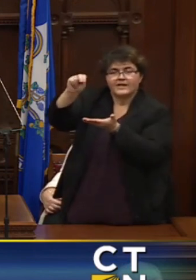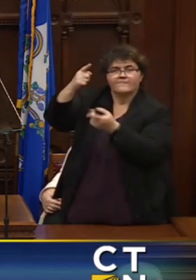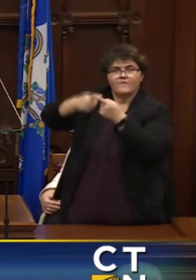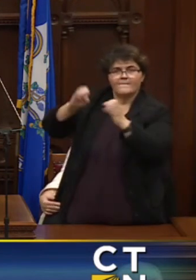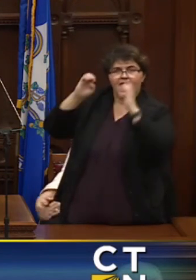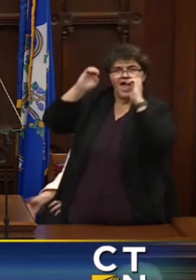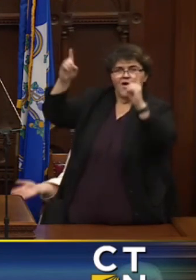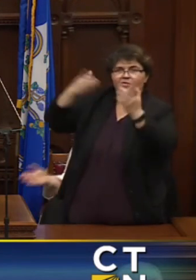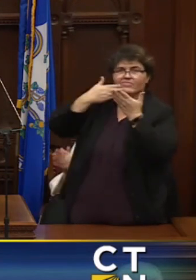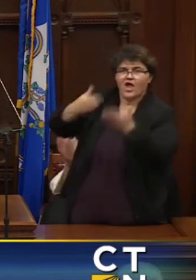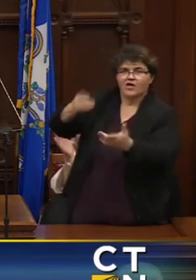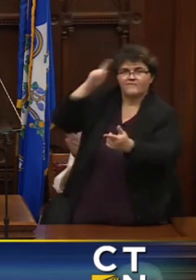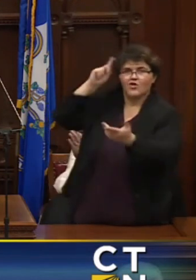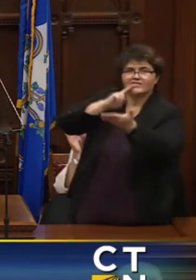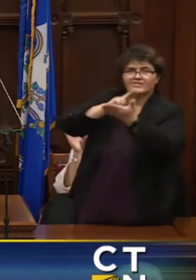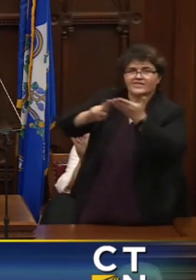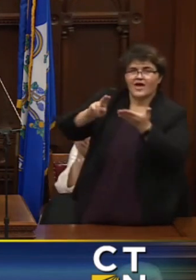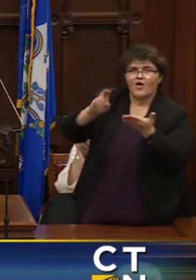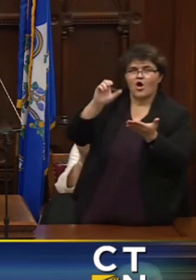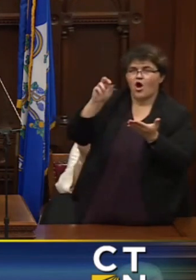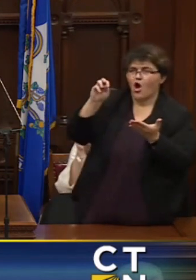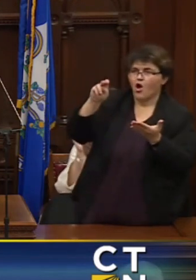Cardona.